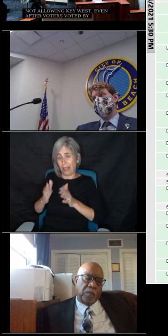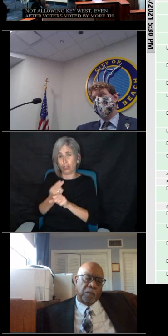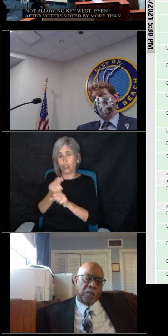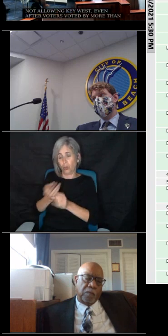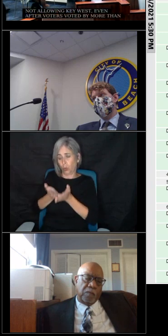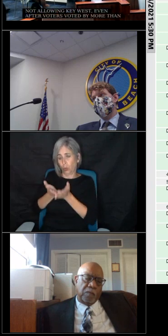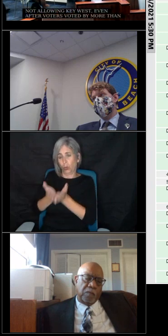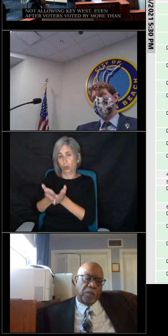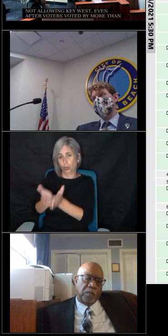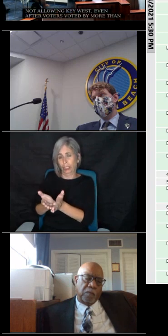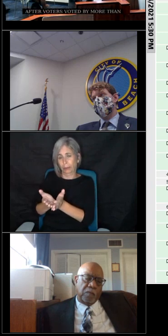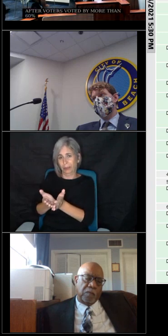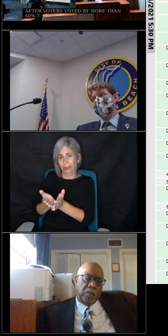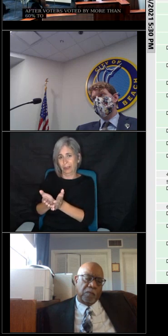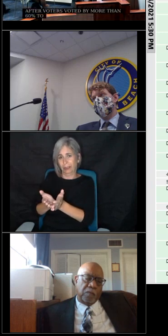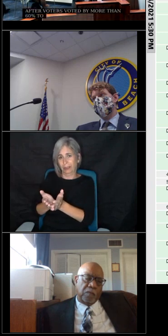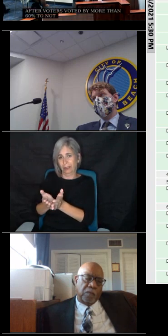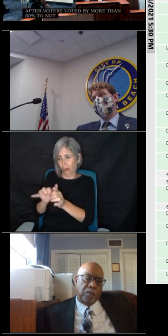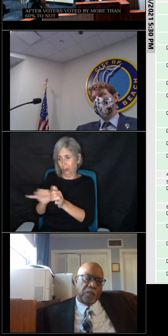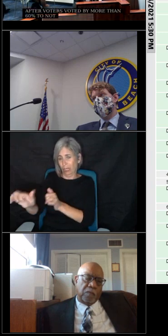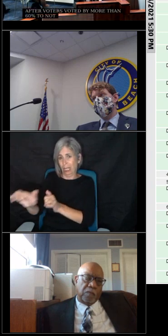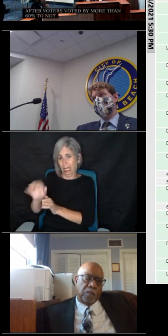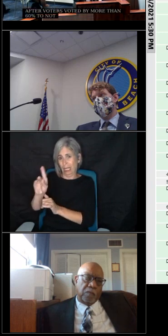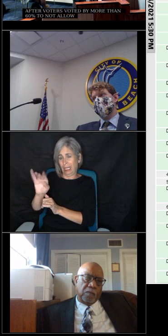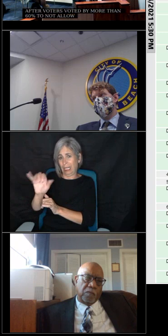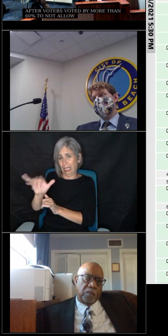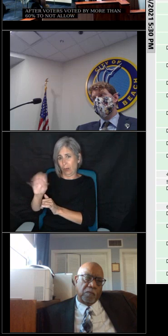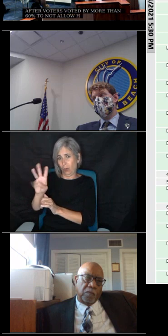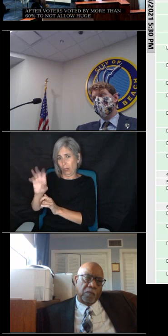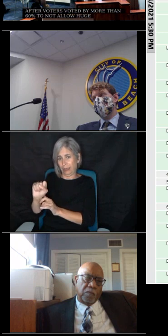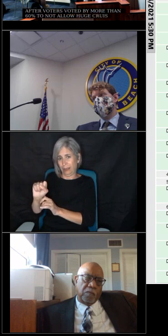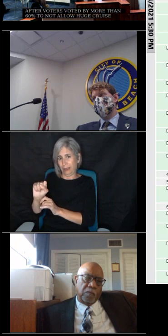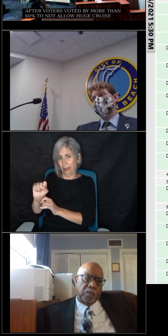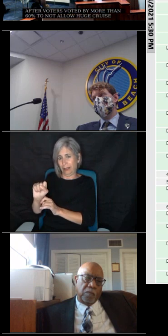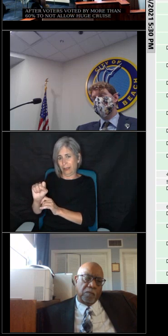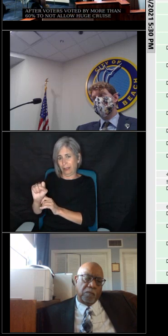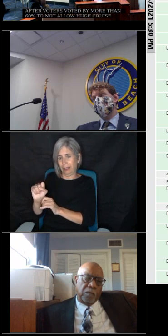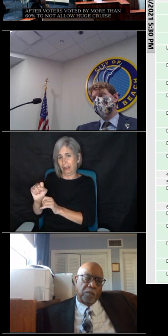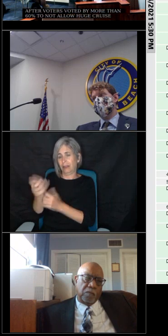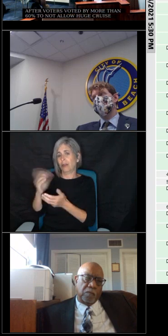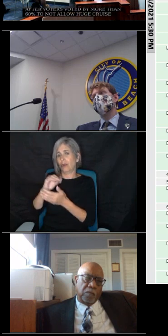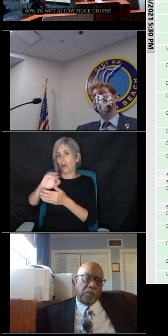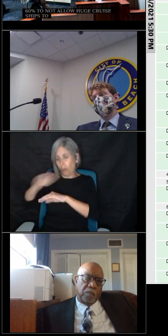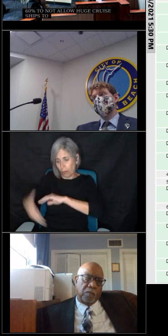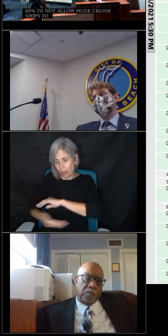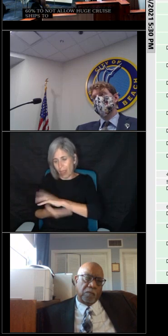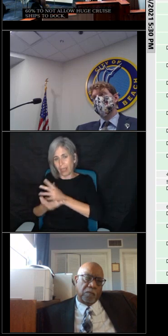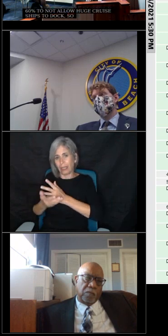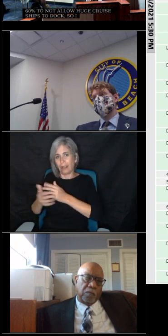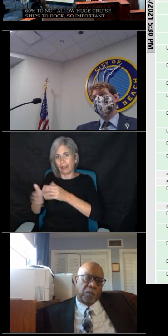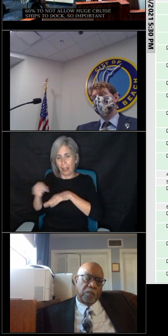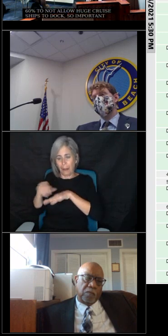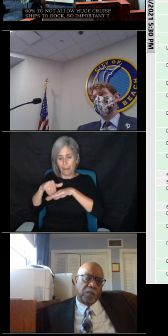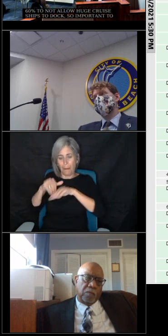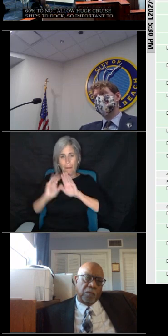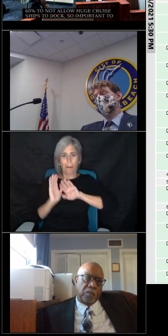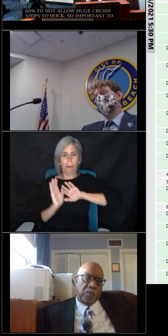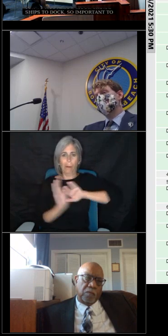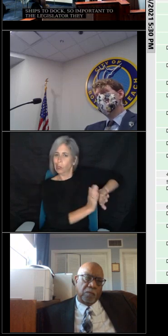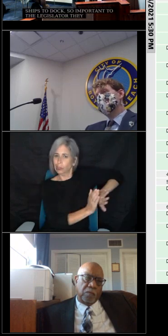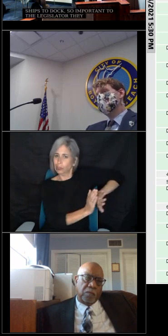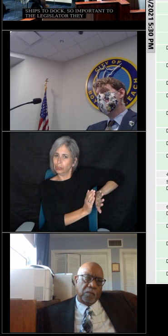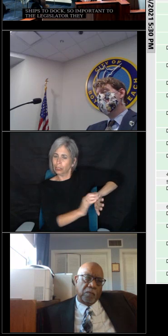dock. So important to the legislature that they pushed this into the night onto another bill, because it